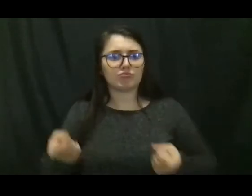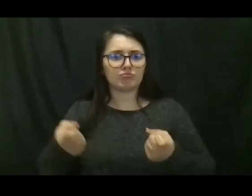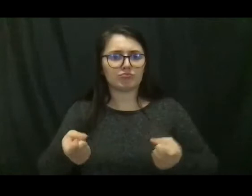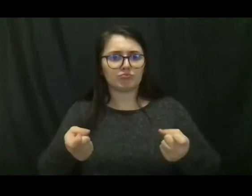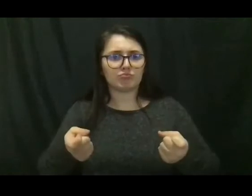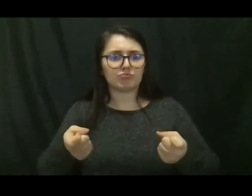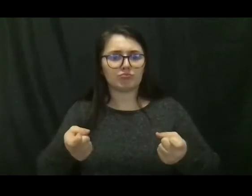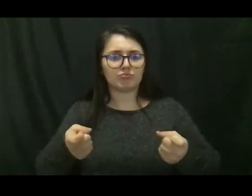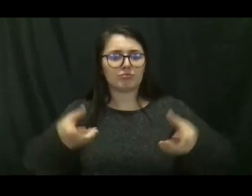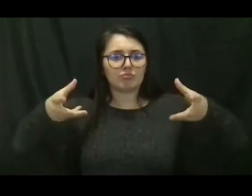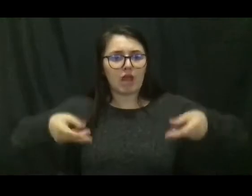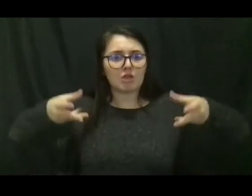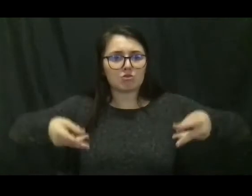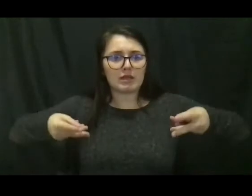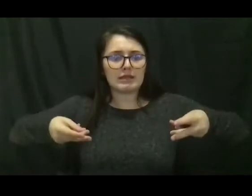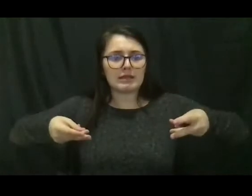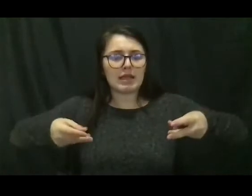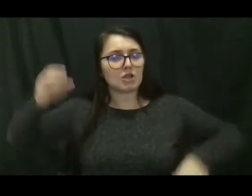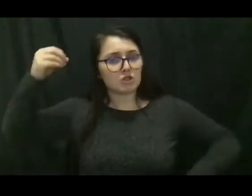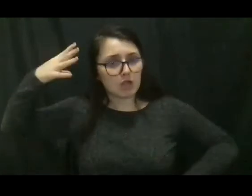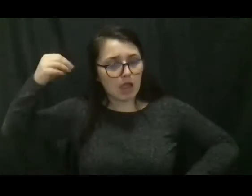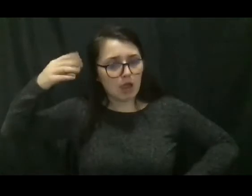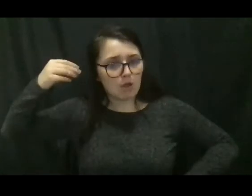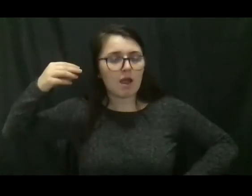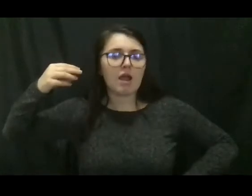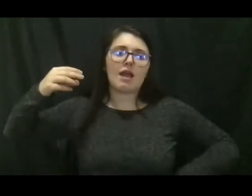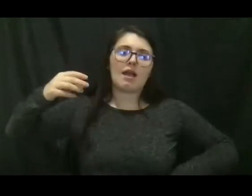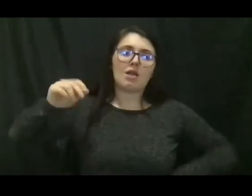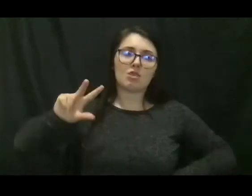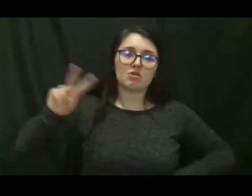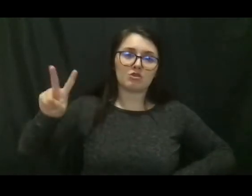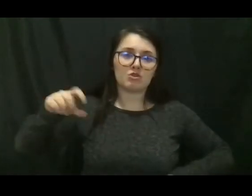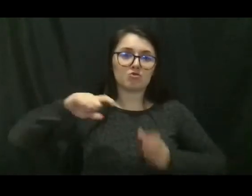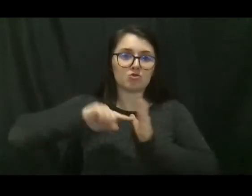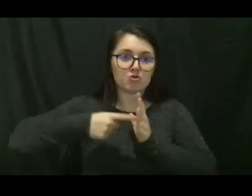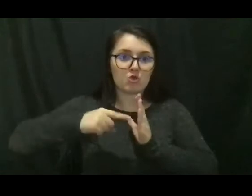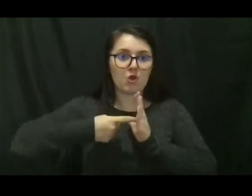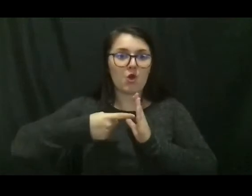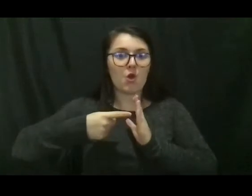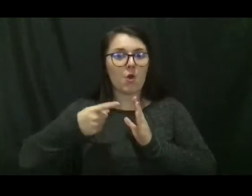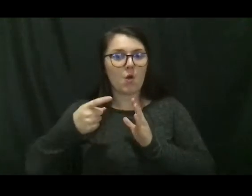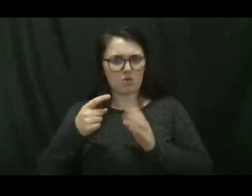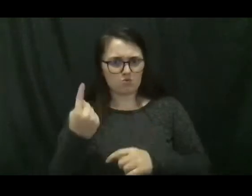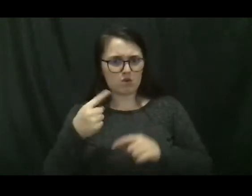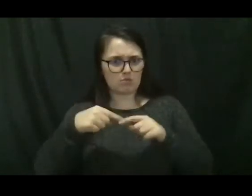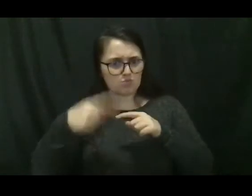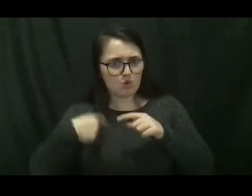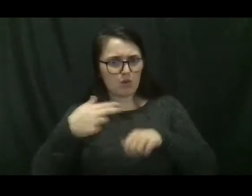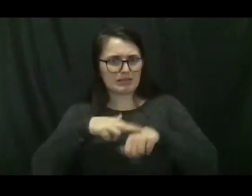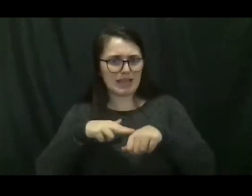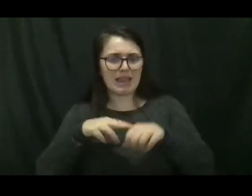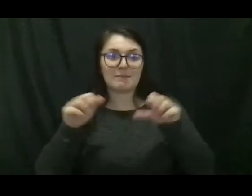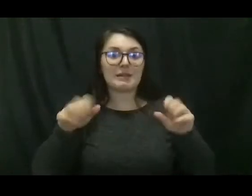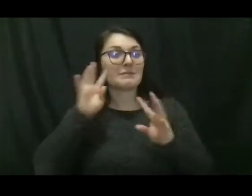mattress plus handheld shower plus 32 screws and a roll of duct tape can become anything we want it to